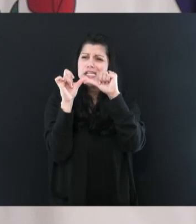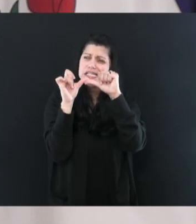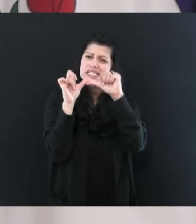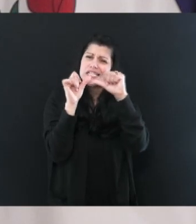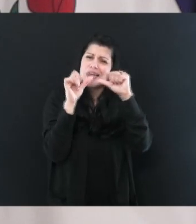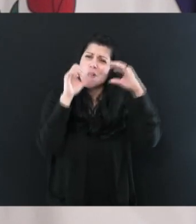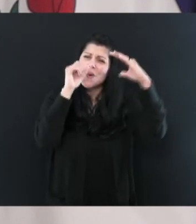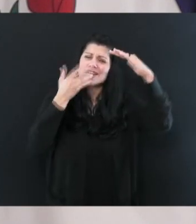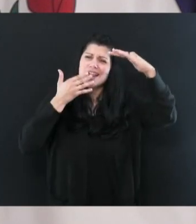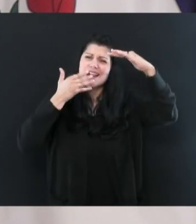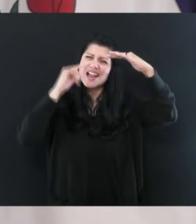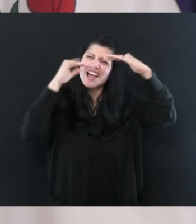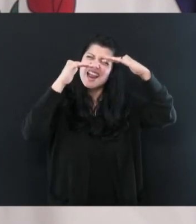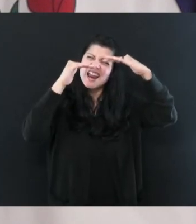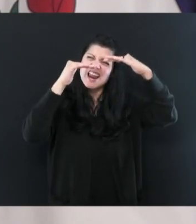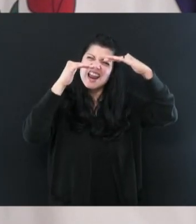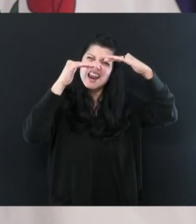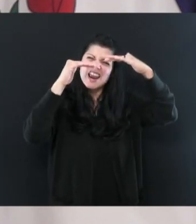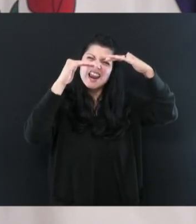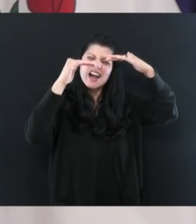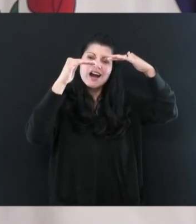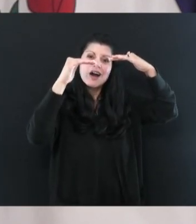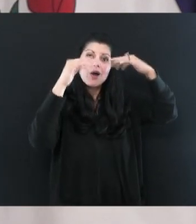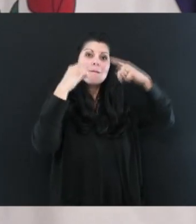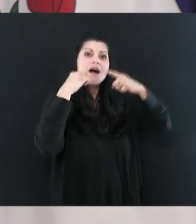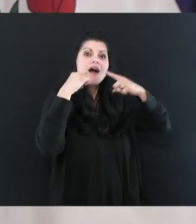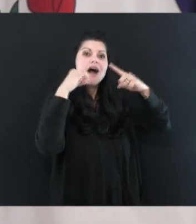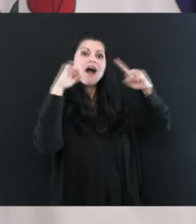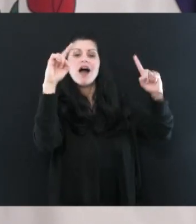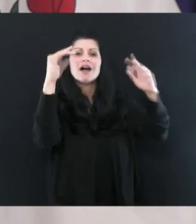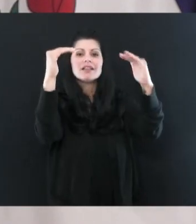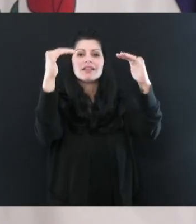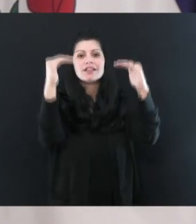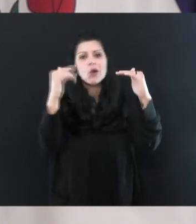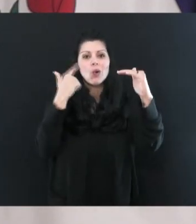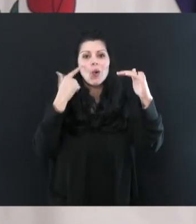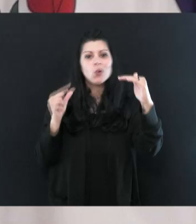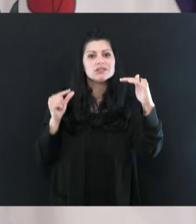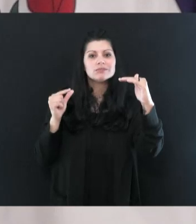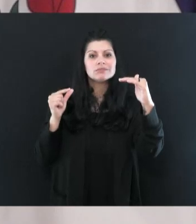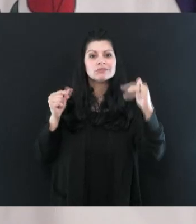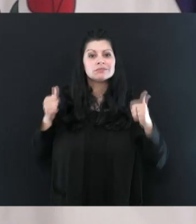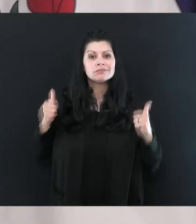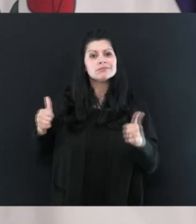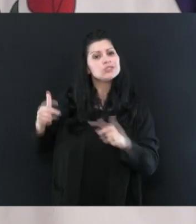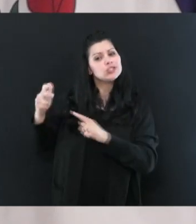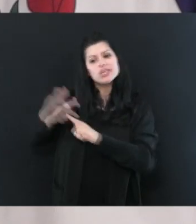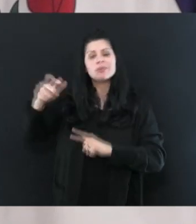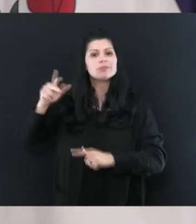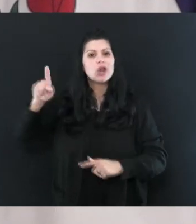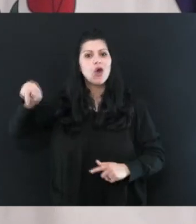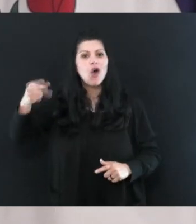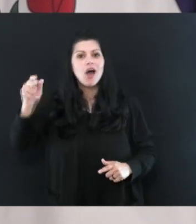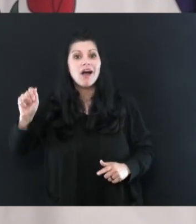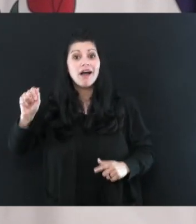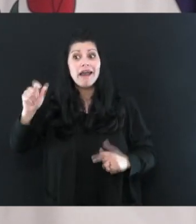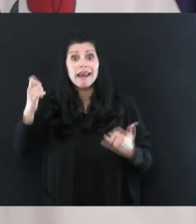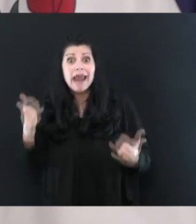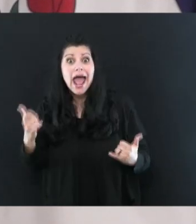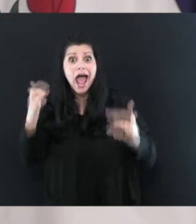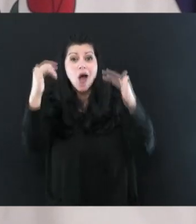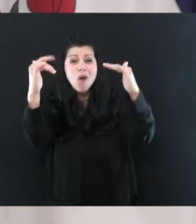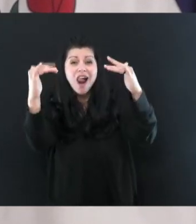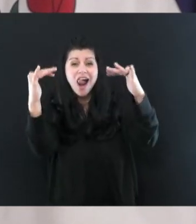And then all of a sudden, lo and behold, we drifted in the gold. Fantastic Kanawha County, but today you're in the